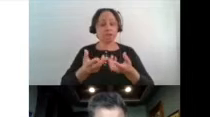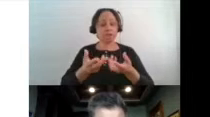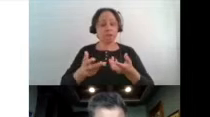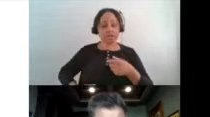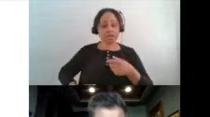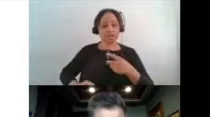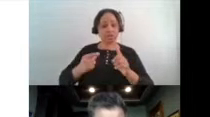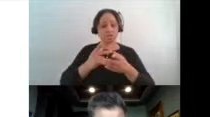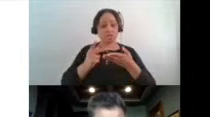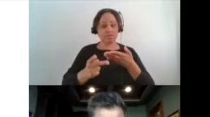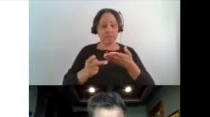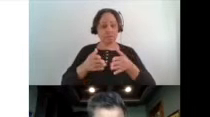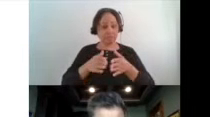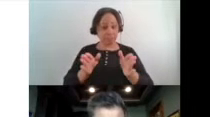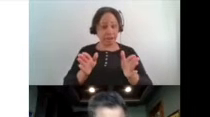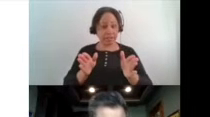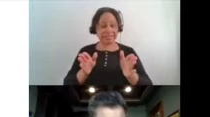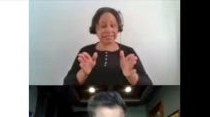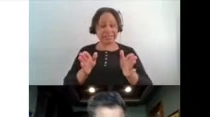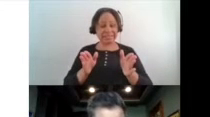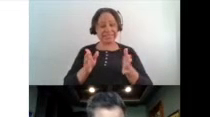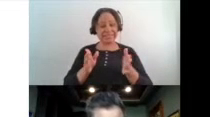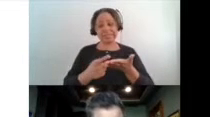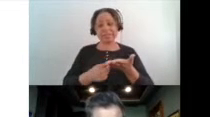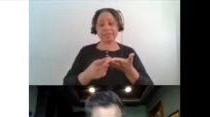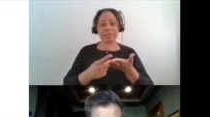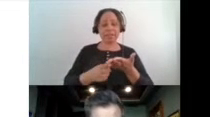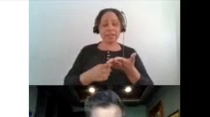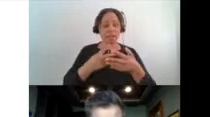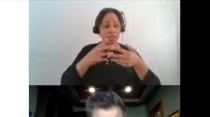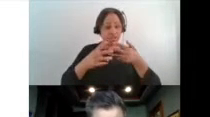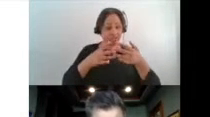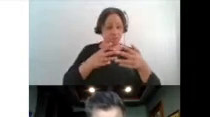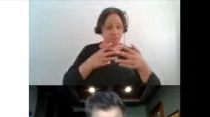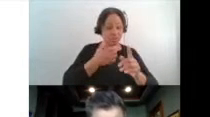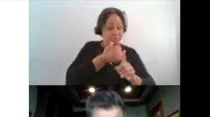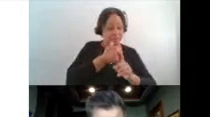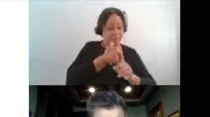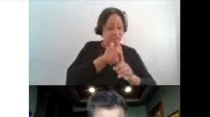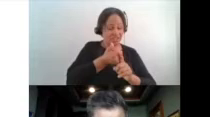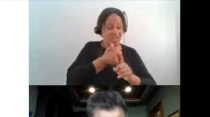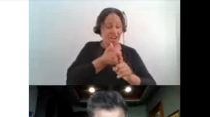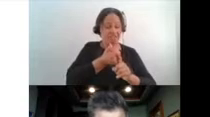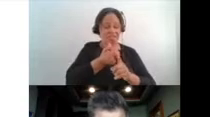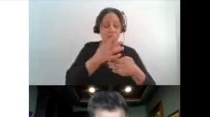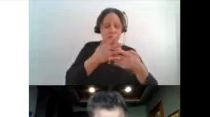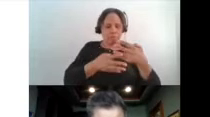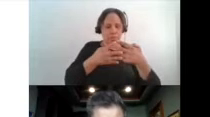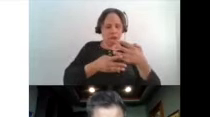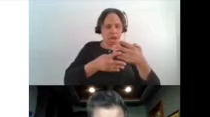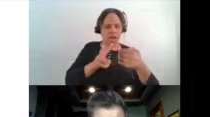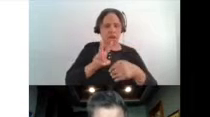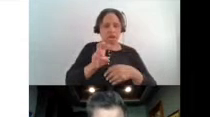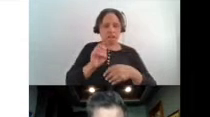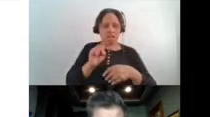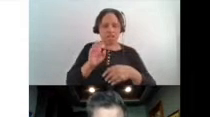speaking, as we said, the filters are themselves blood vessels, the terminal endpoints of blood vessels. So